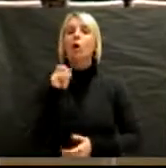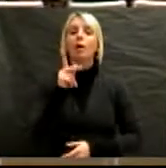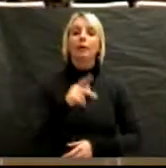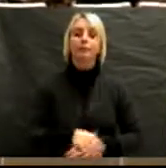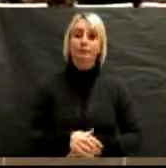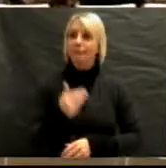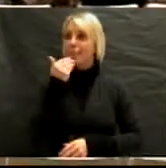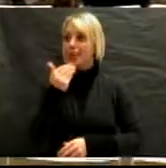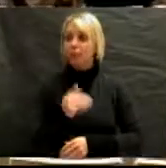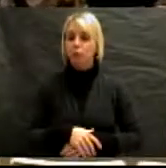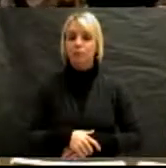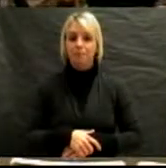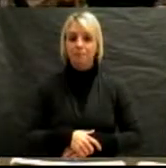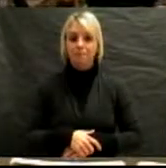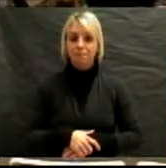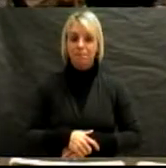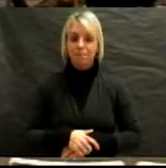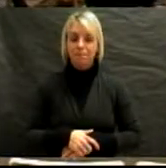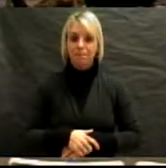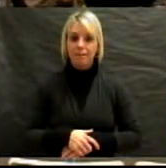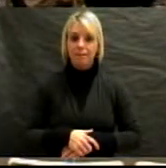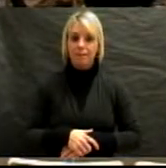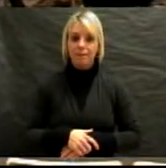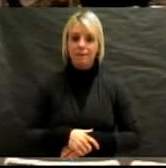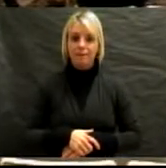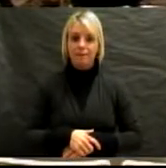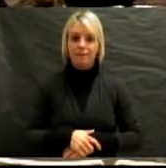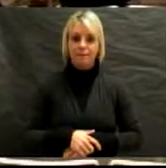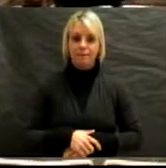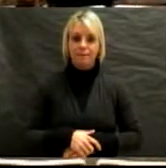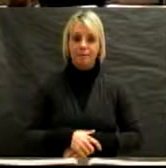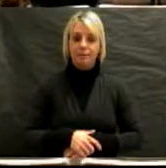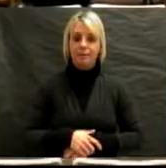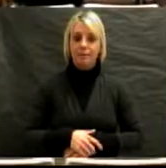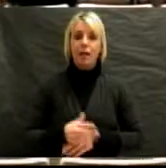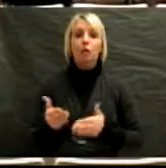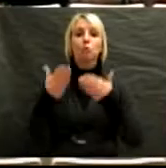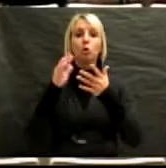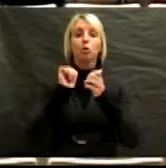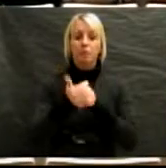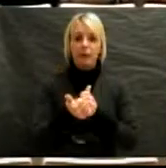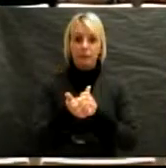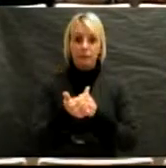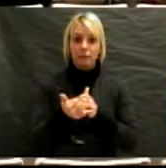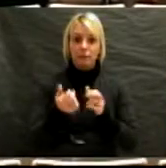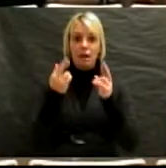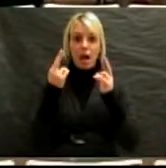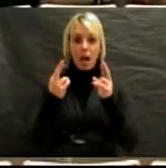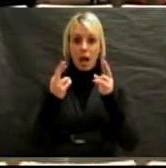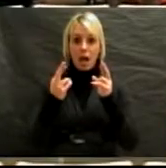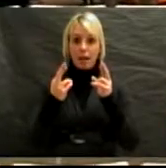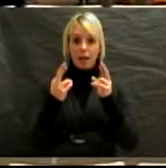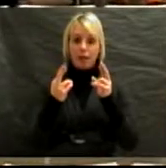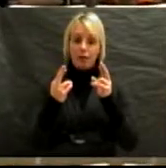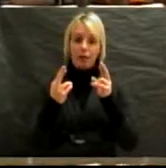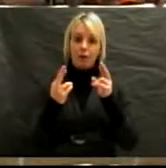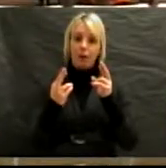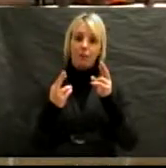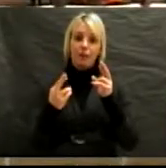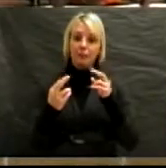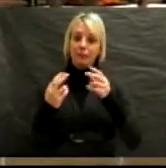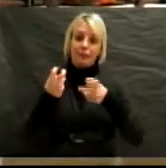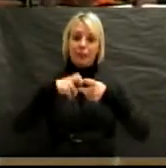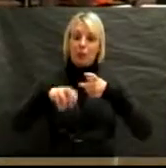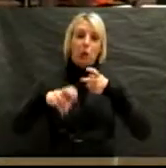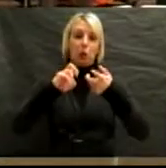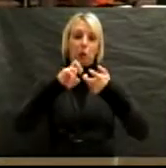motion carries. I hope this is the most contentious issue we have all year long. I appreciate all of your frank discussion on this item. It's not easy to talk about